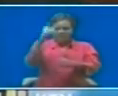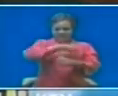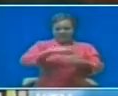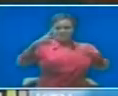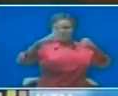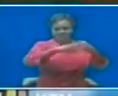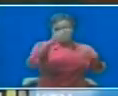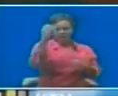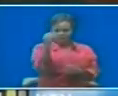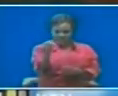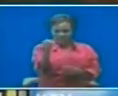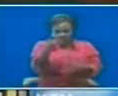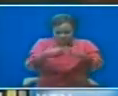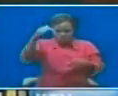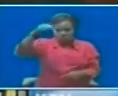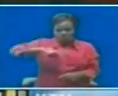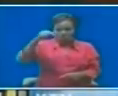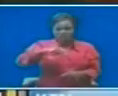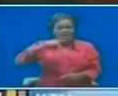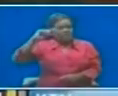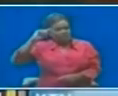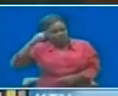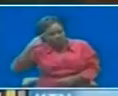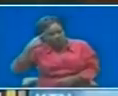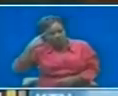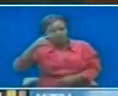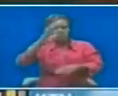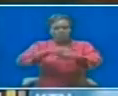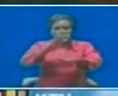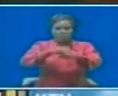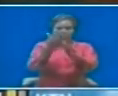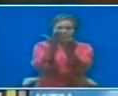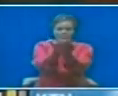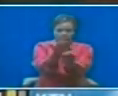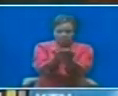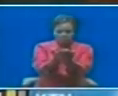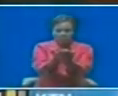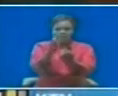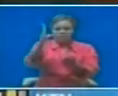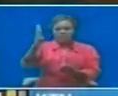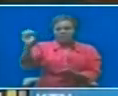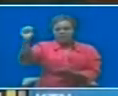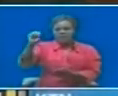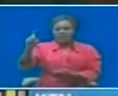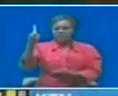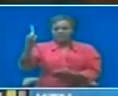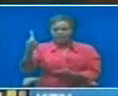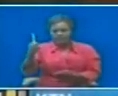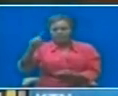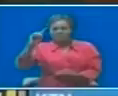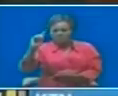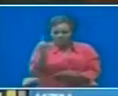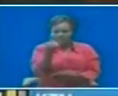of the date hereof, consider the merits of the applications for a BSD license by the